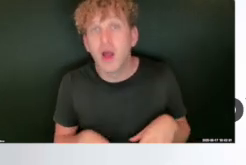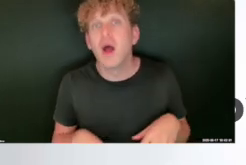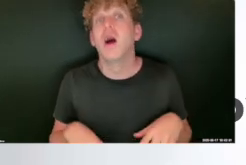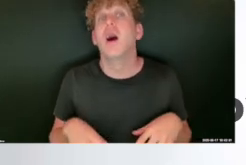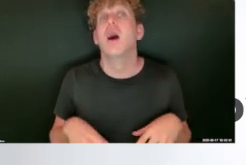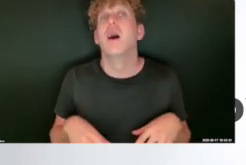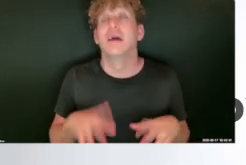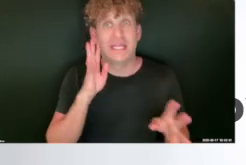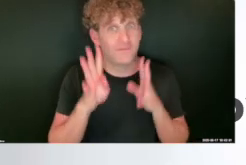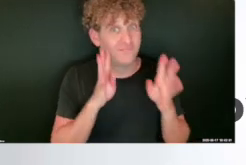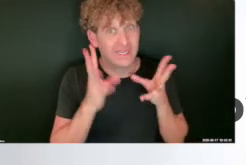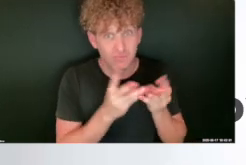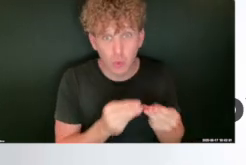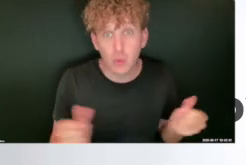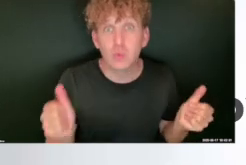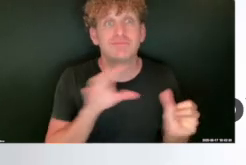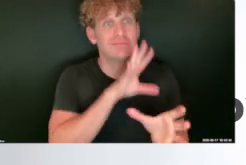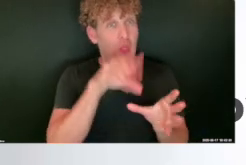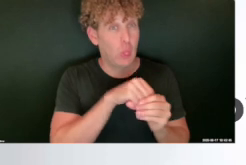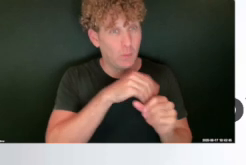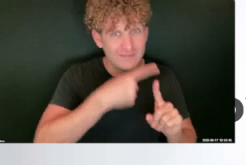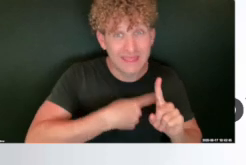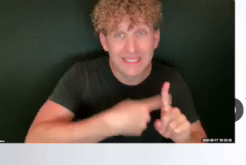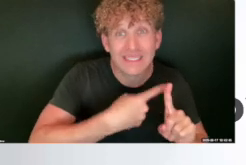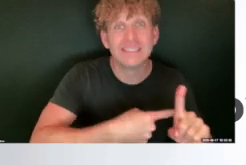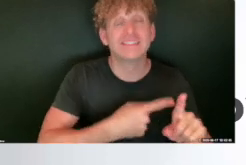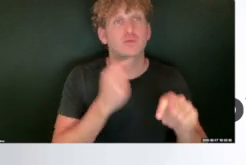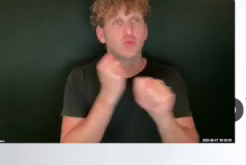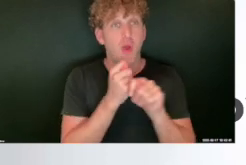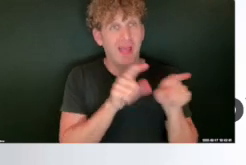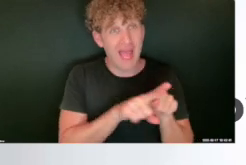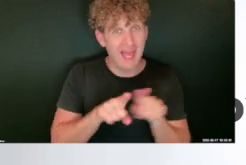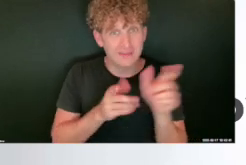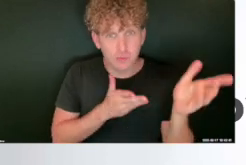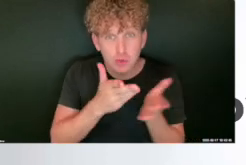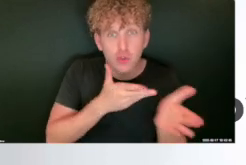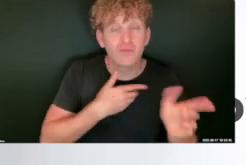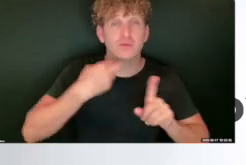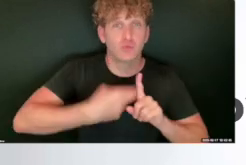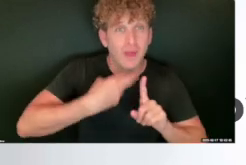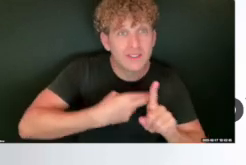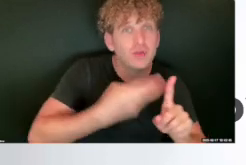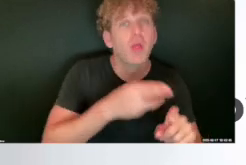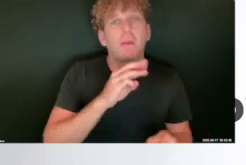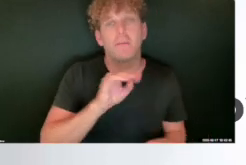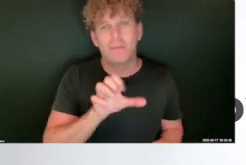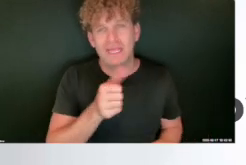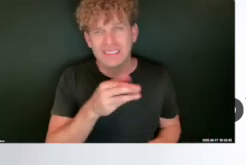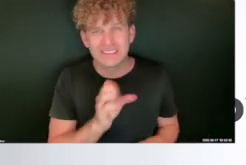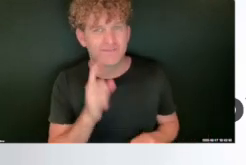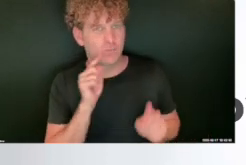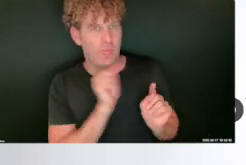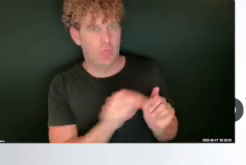number of vouchers finalized and the funding release increase as we continue to process the